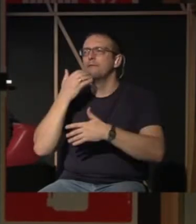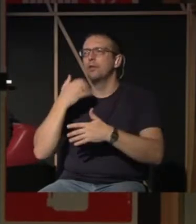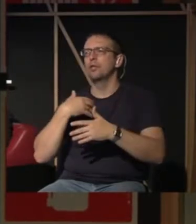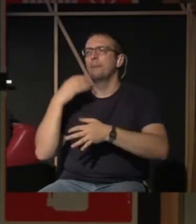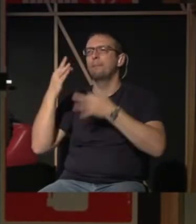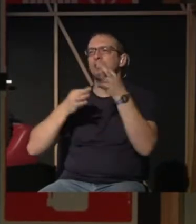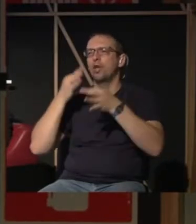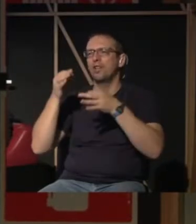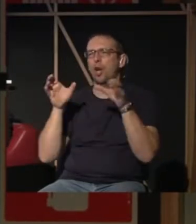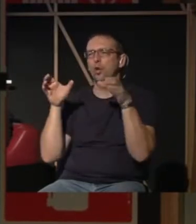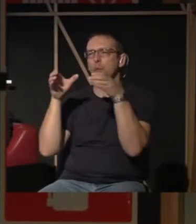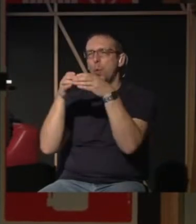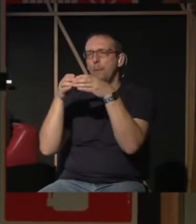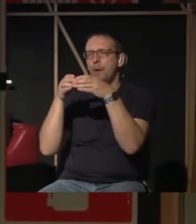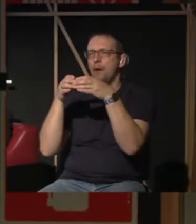HQ.